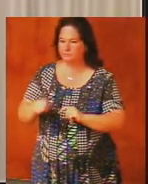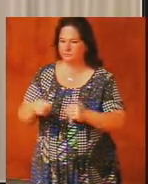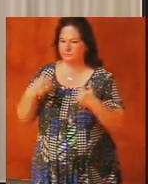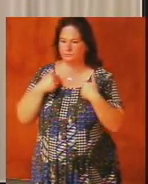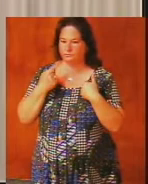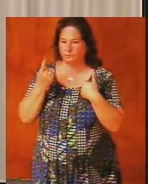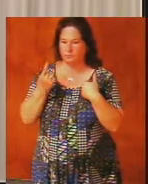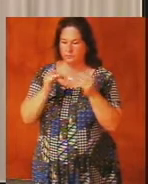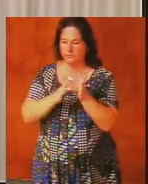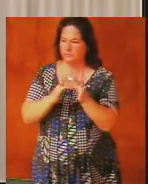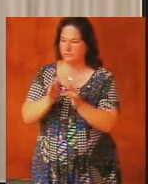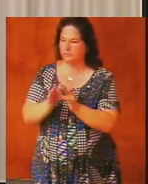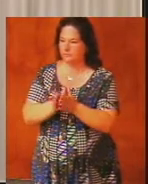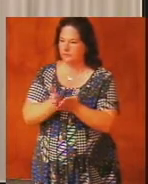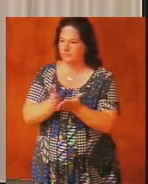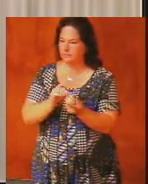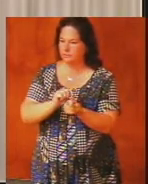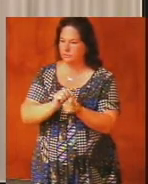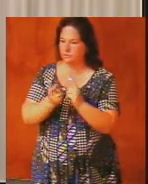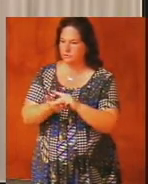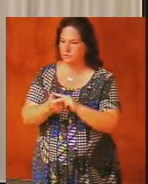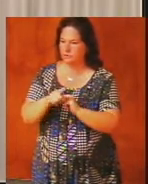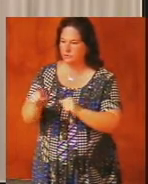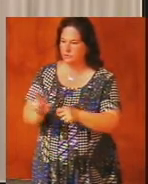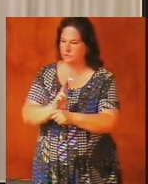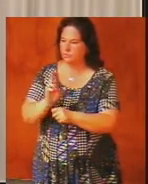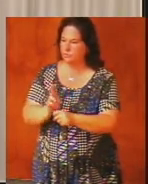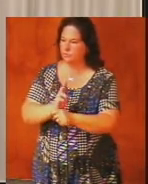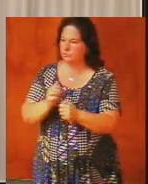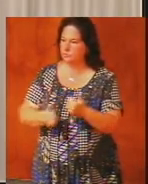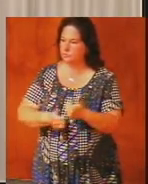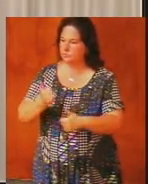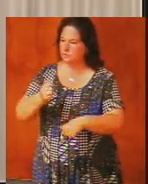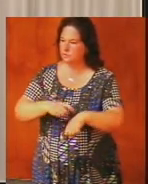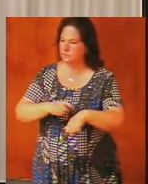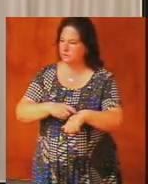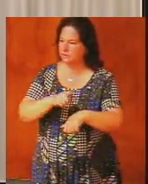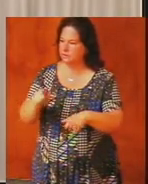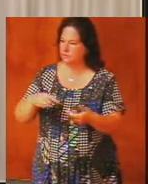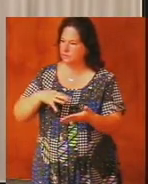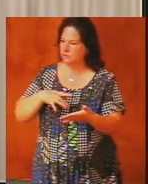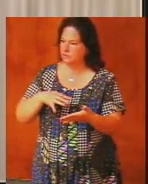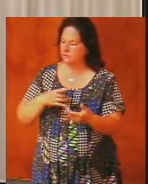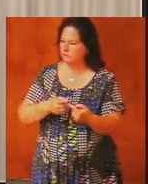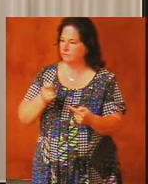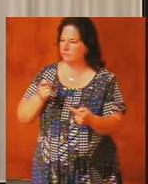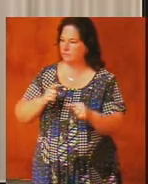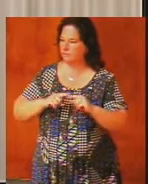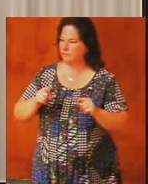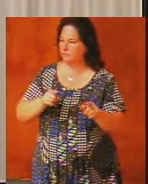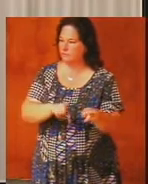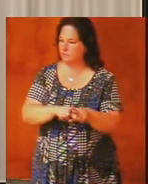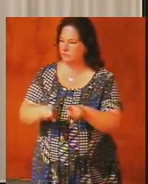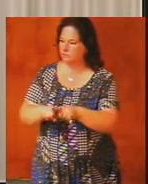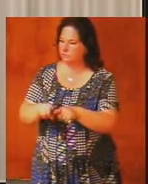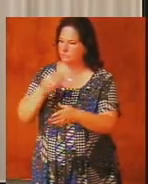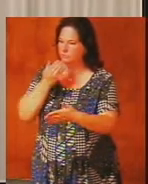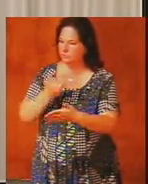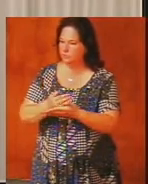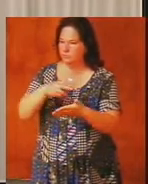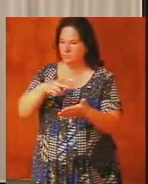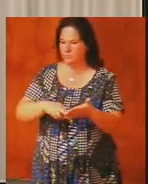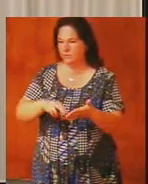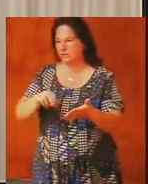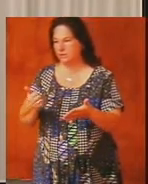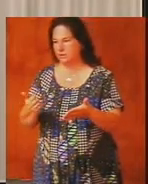one Bible translation that you use most of the time that you study from, but it is also good to read